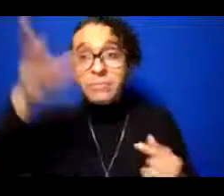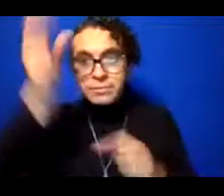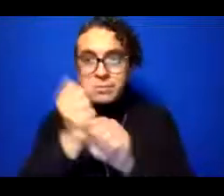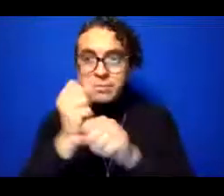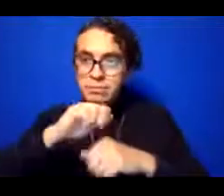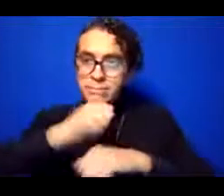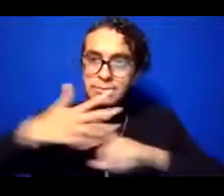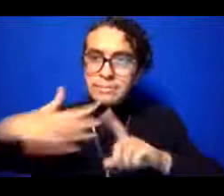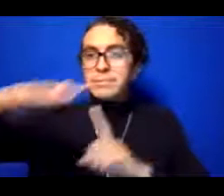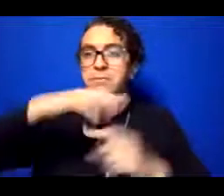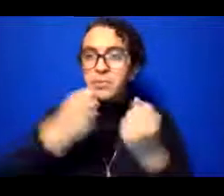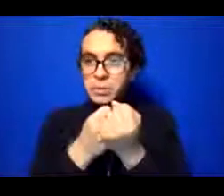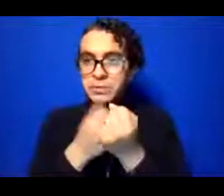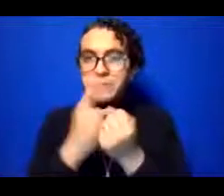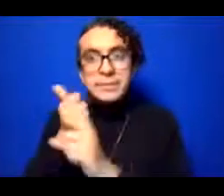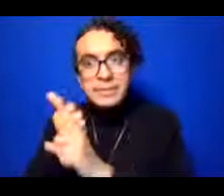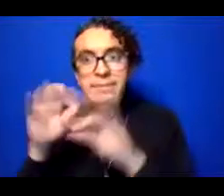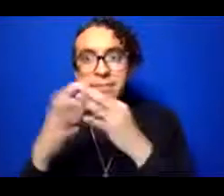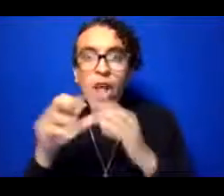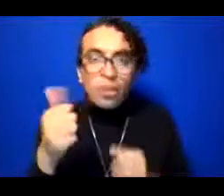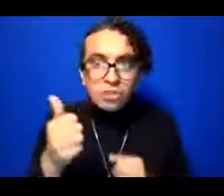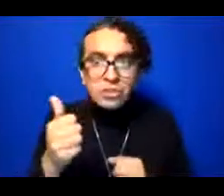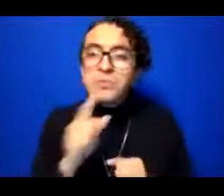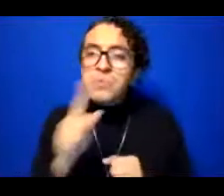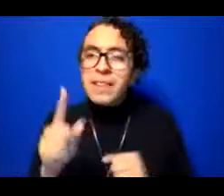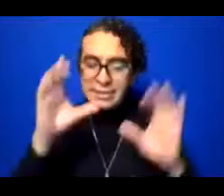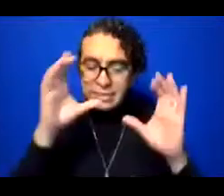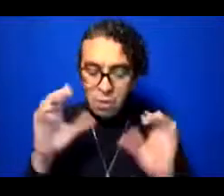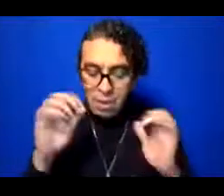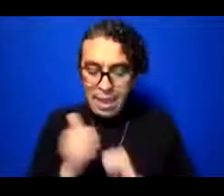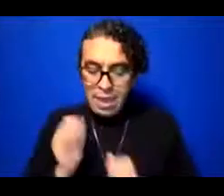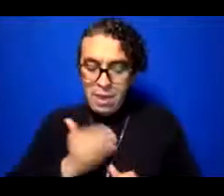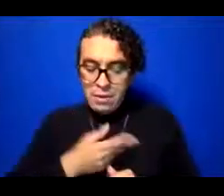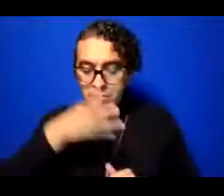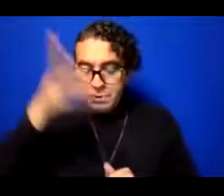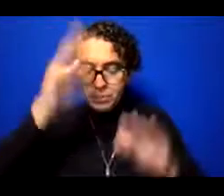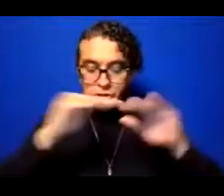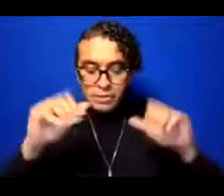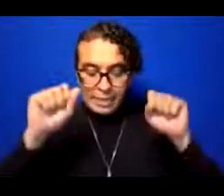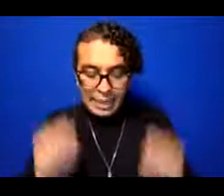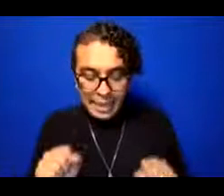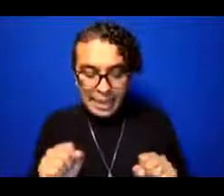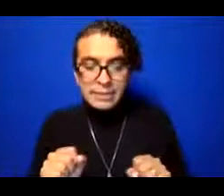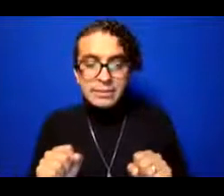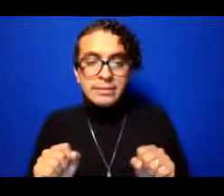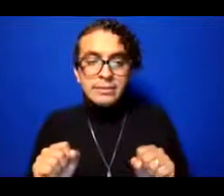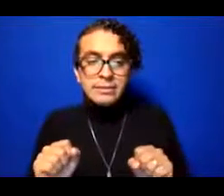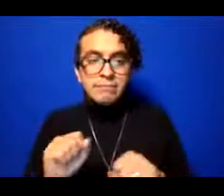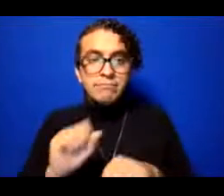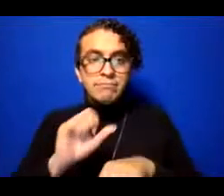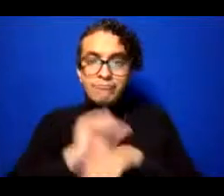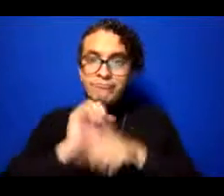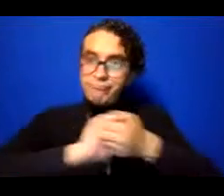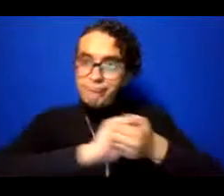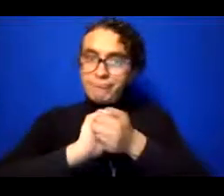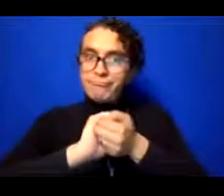themselves, their family, and others, and really explore how our parents and children can walk side by side in these groups in order